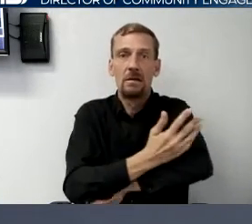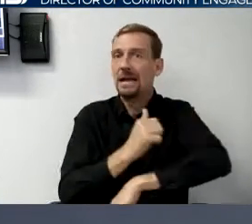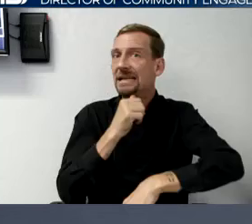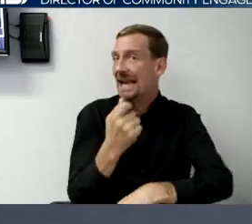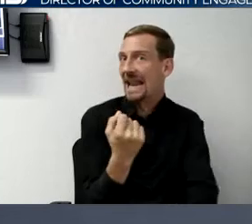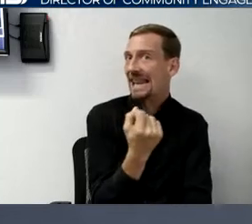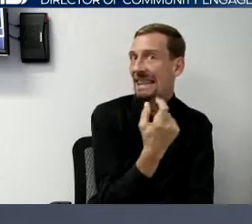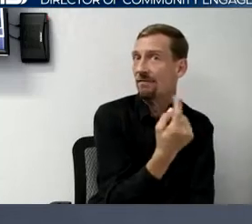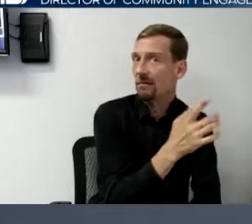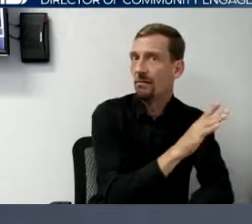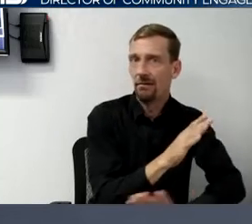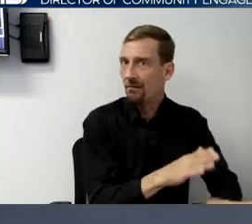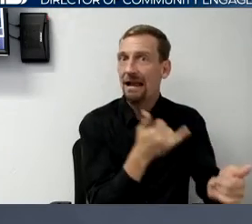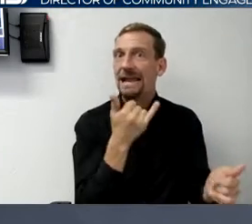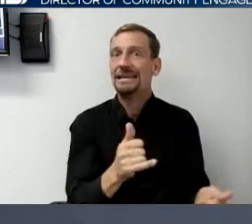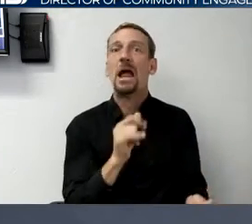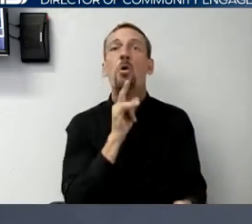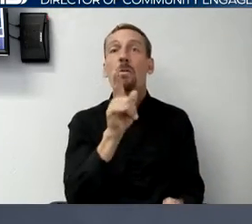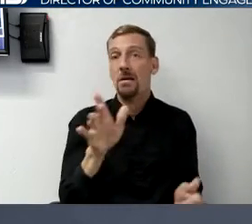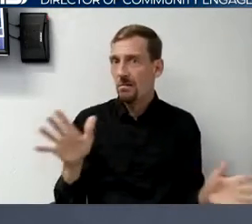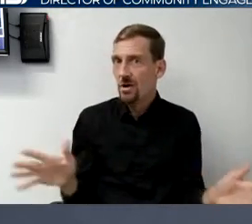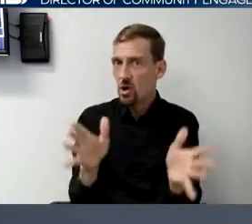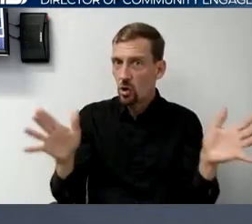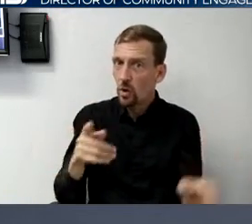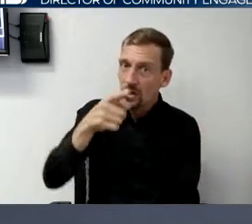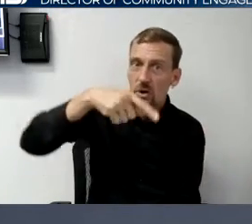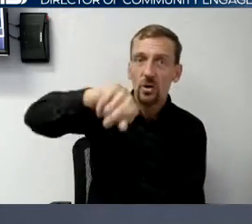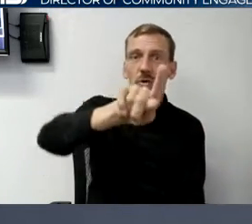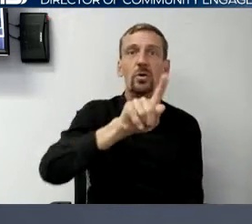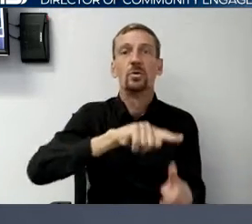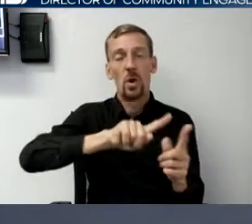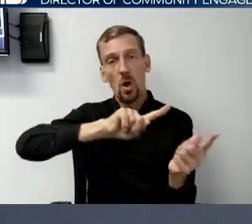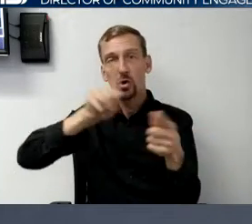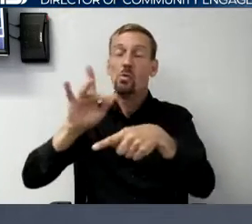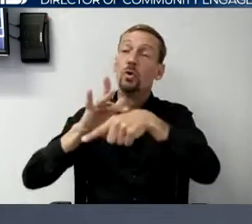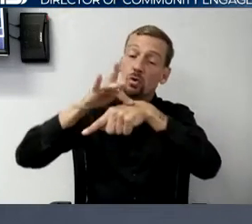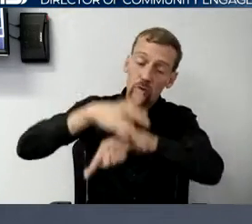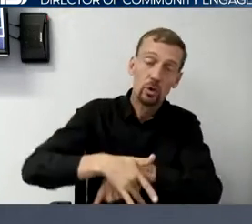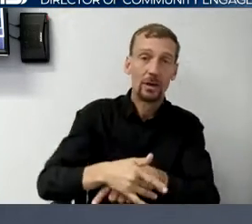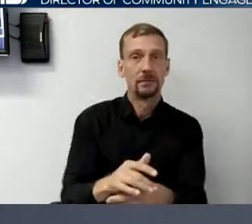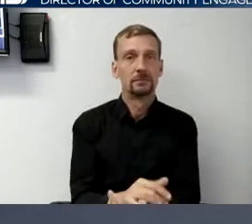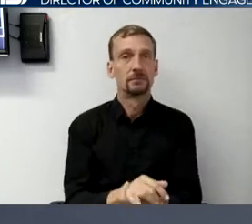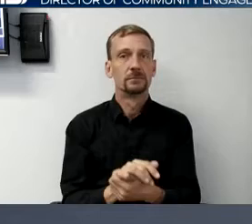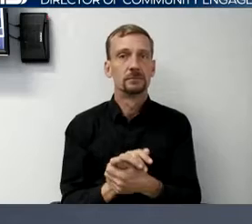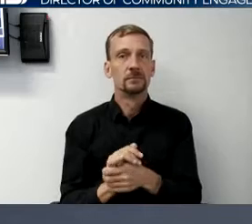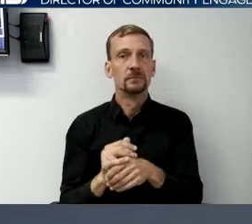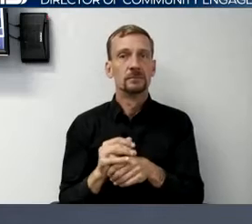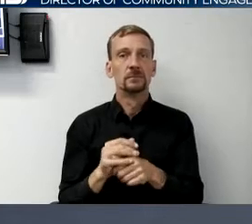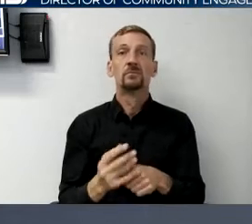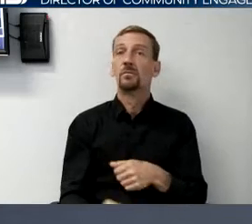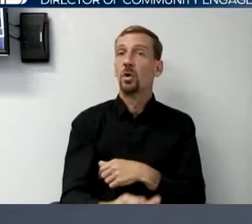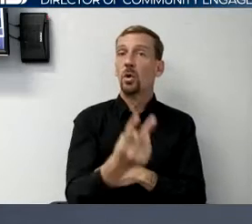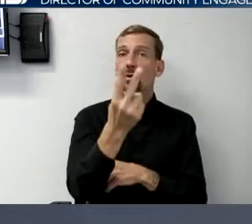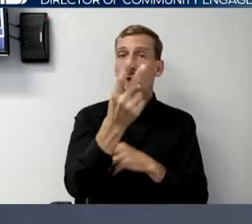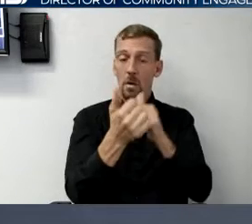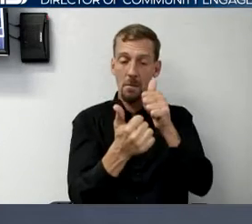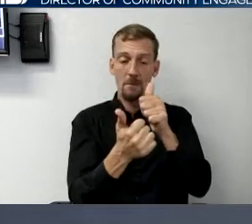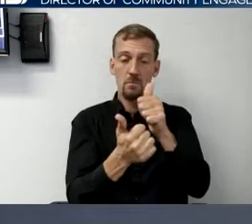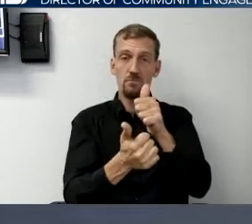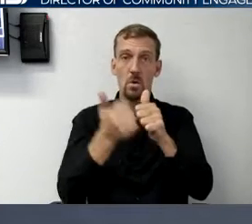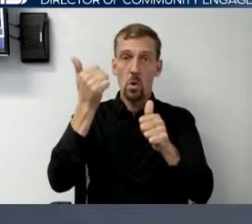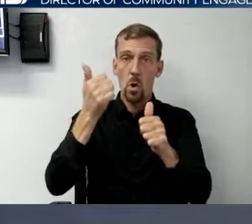So really encouraging you to seek care earlier than later. The two most prevalent